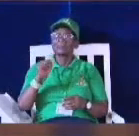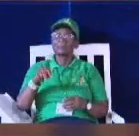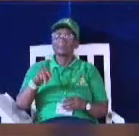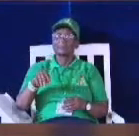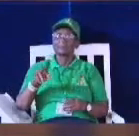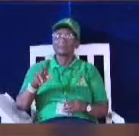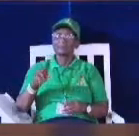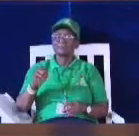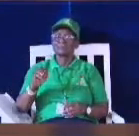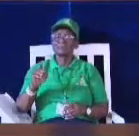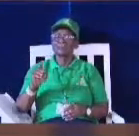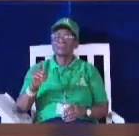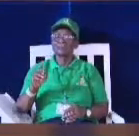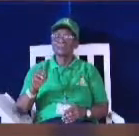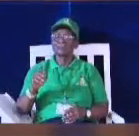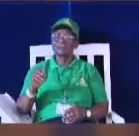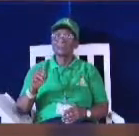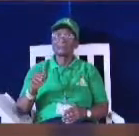will begin to heal the sick.